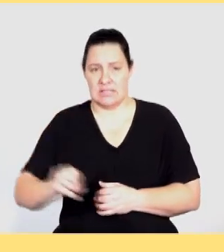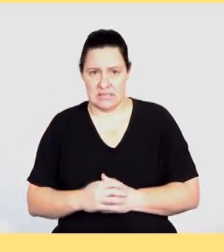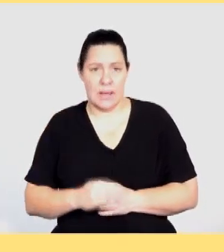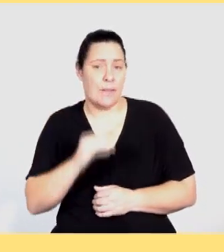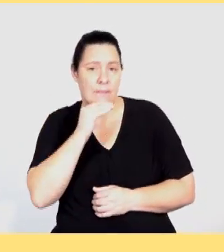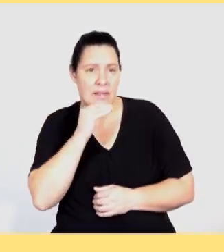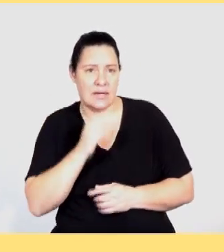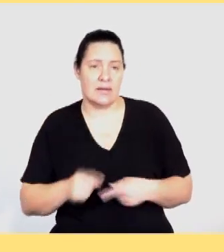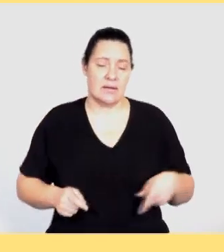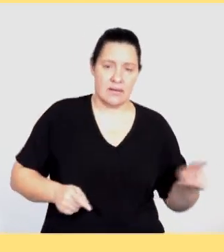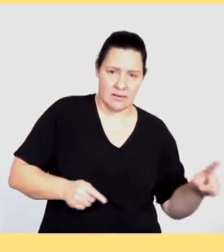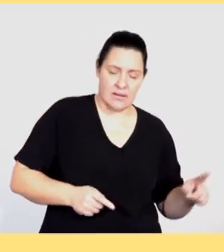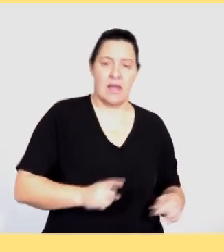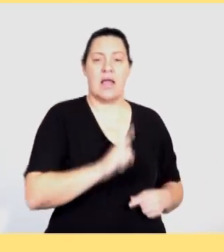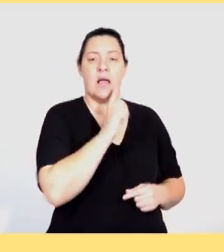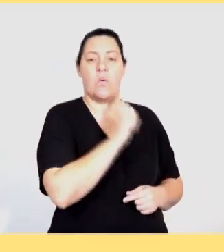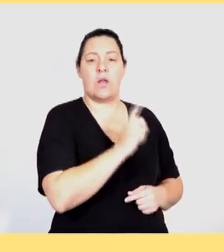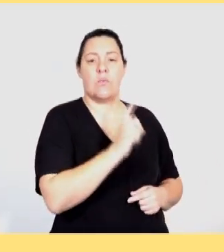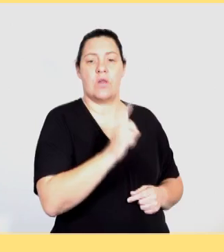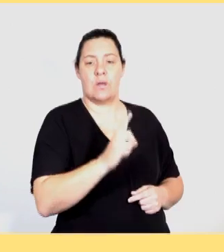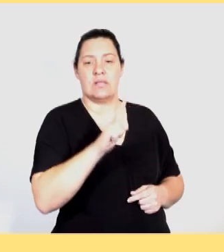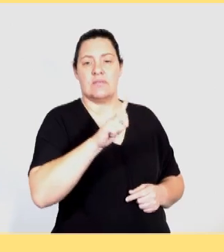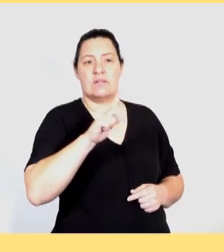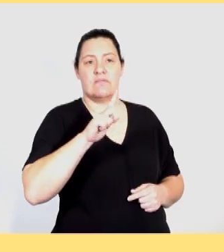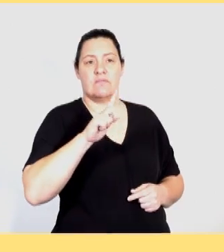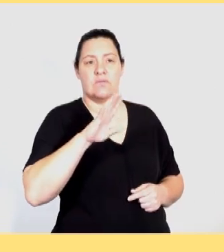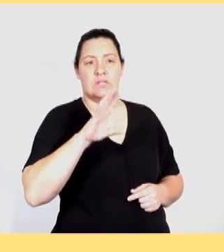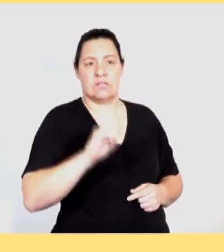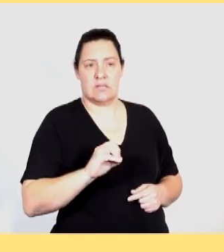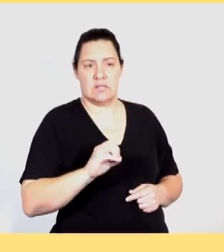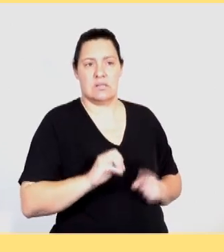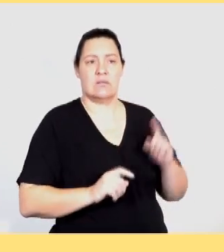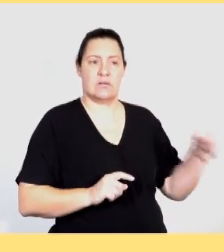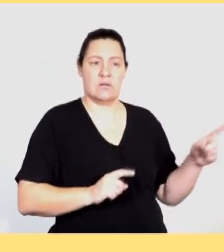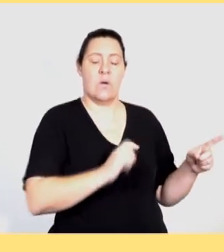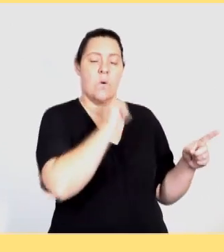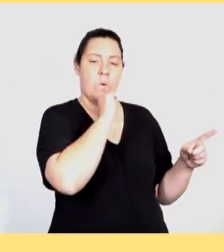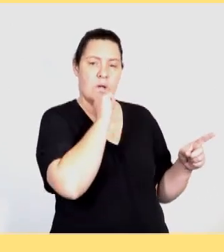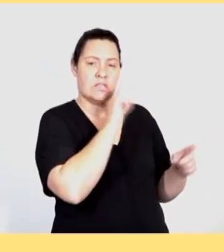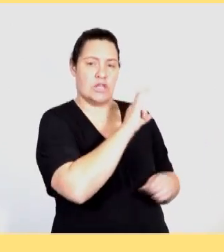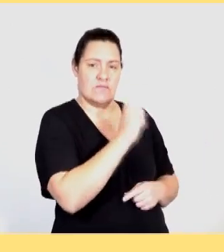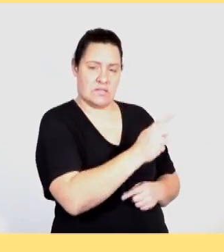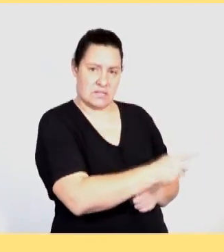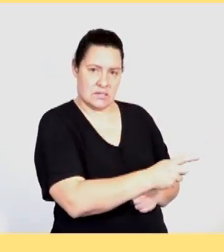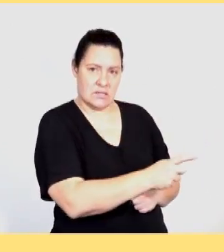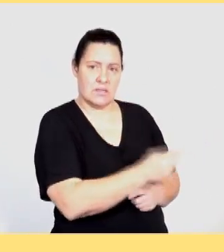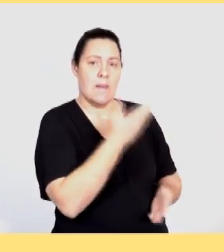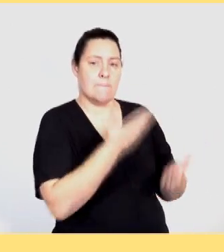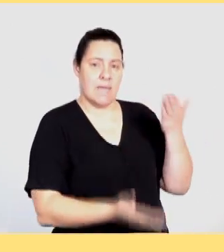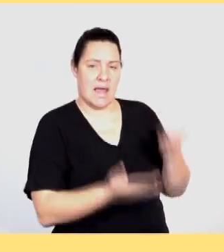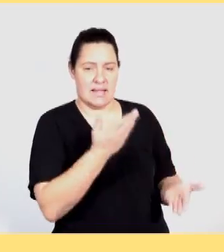111,740. That means here I'm going to say August 31st, I'm going to